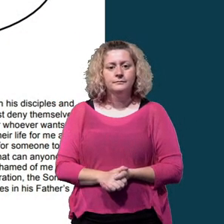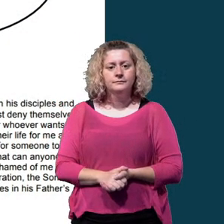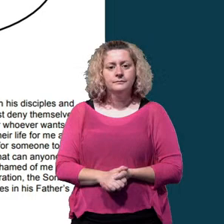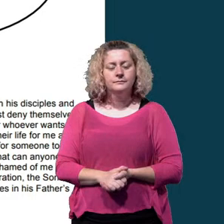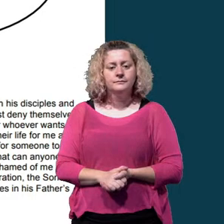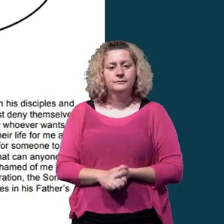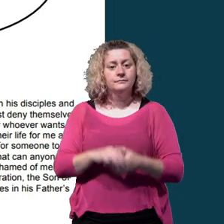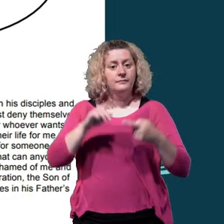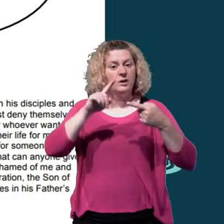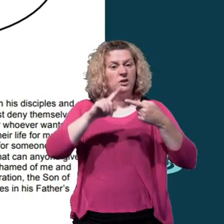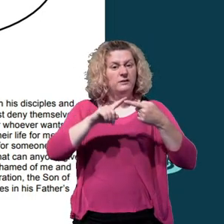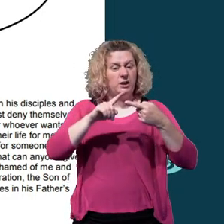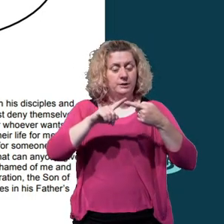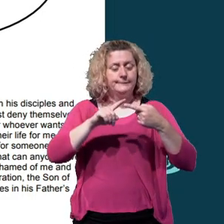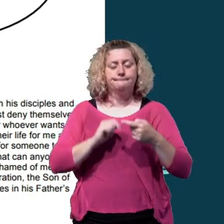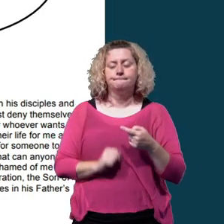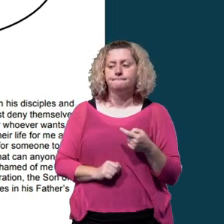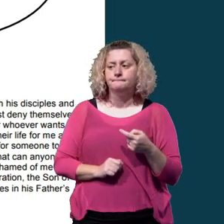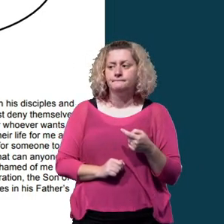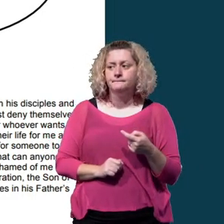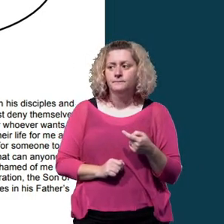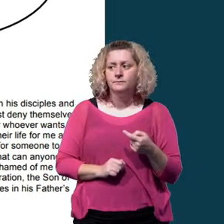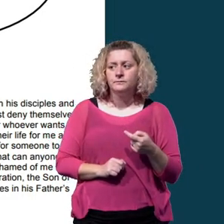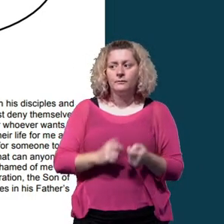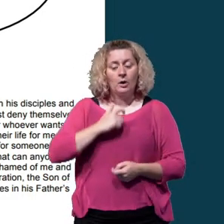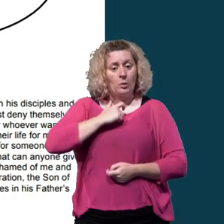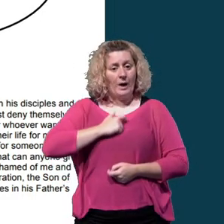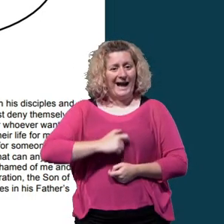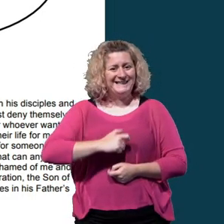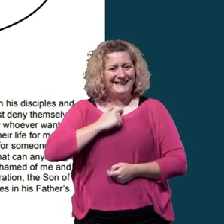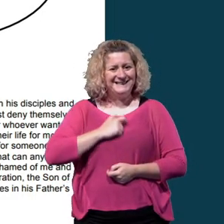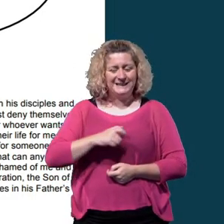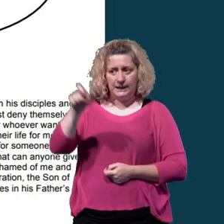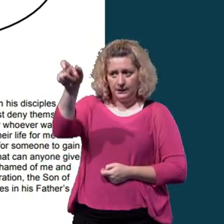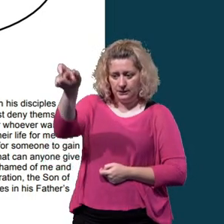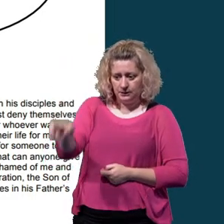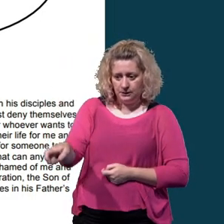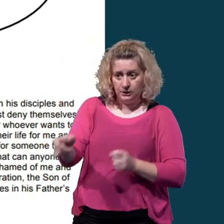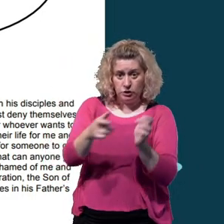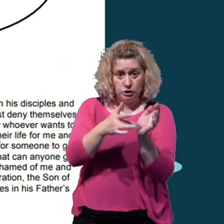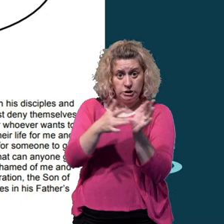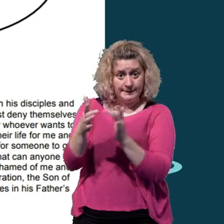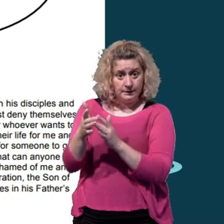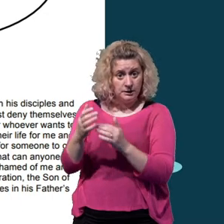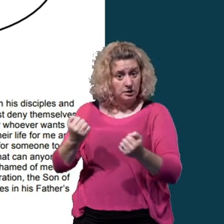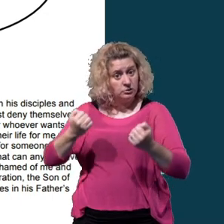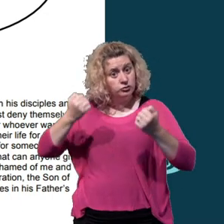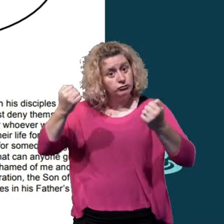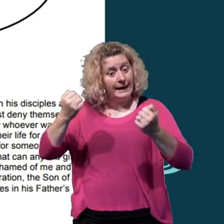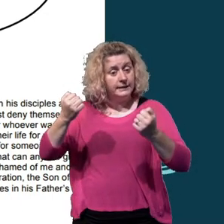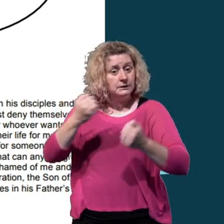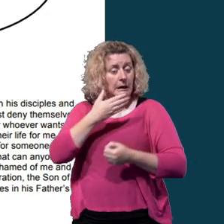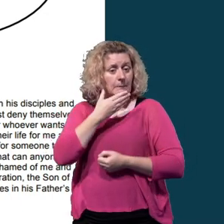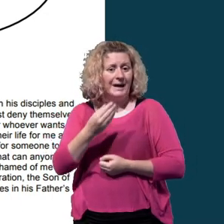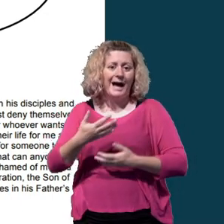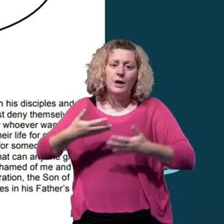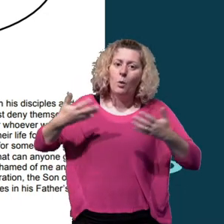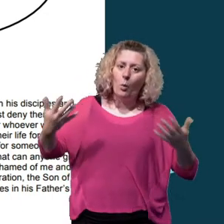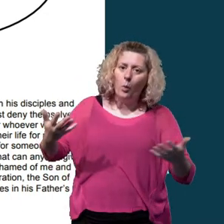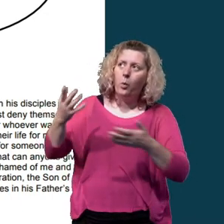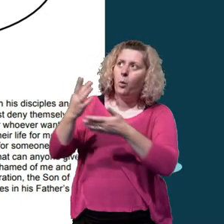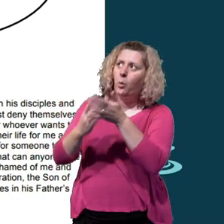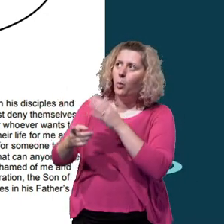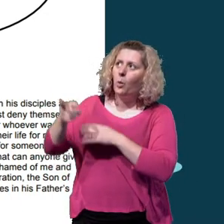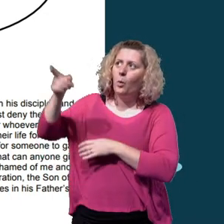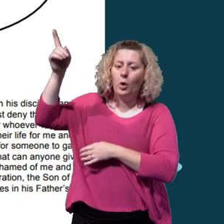so that's the first issue. When it comes to identity, is he a great man or is he God?